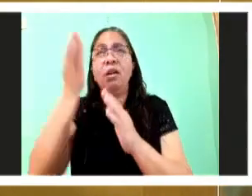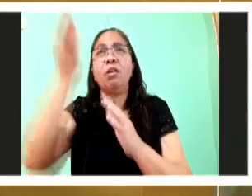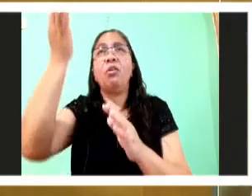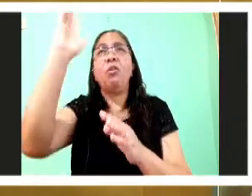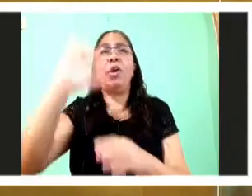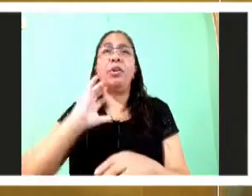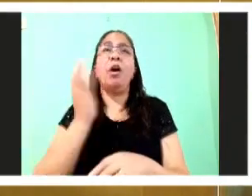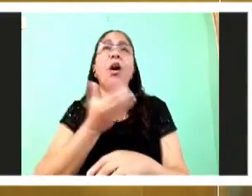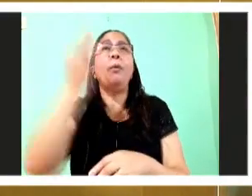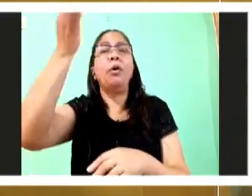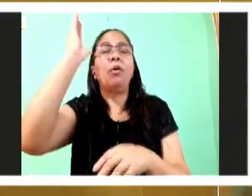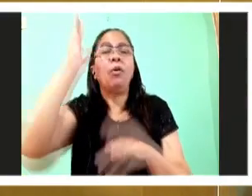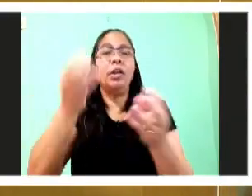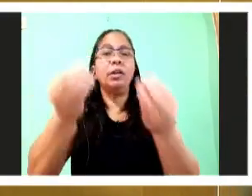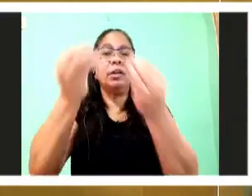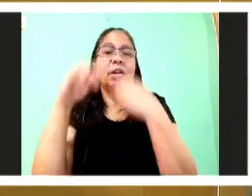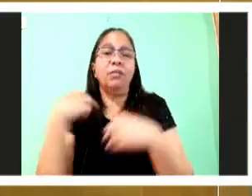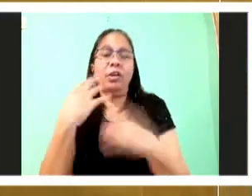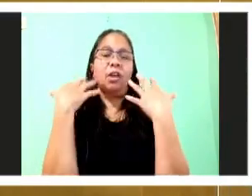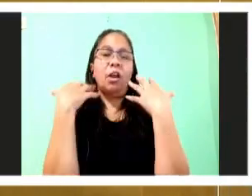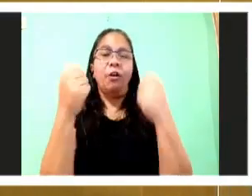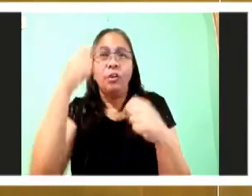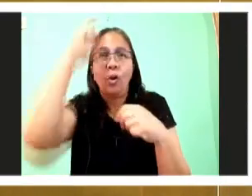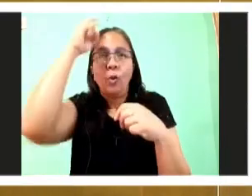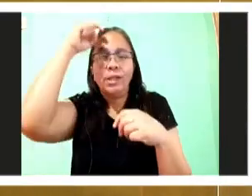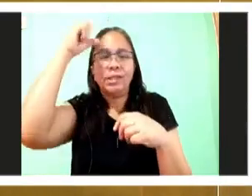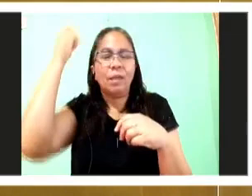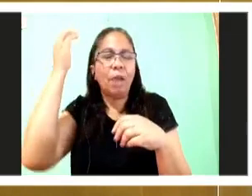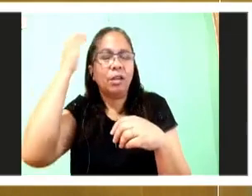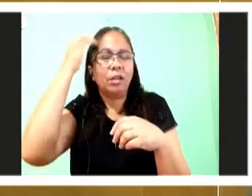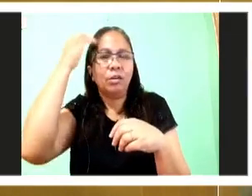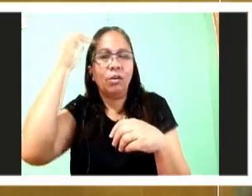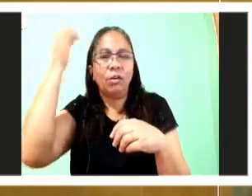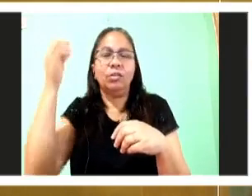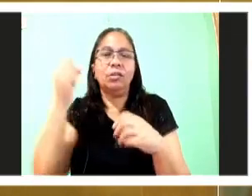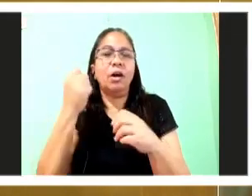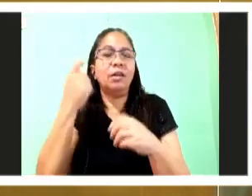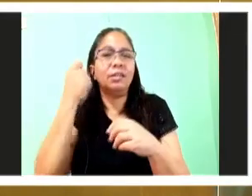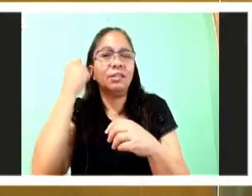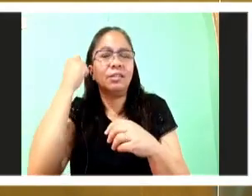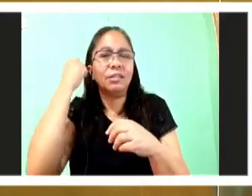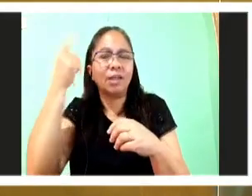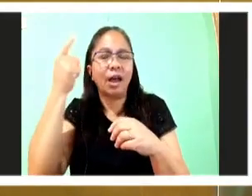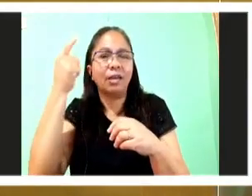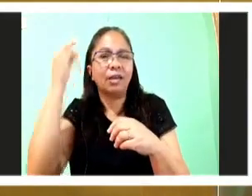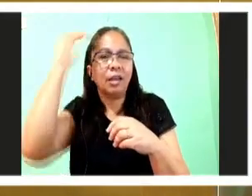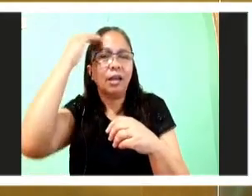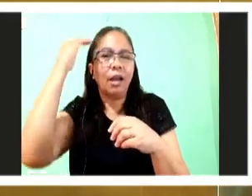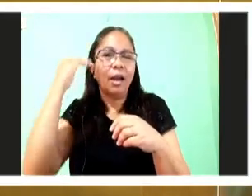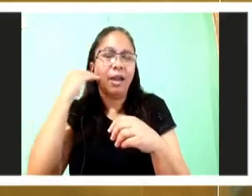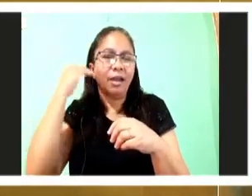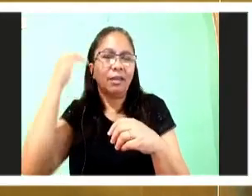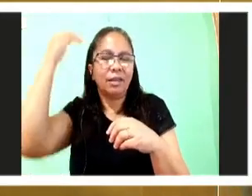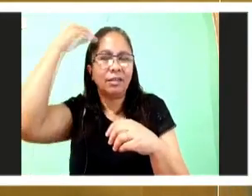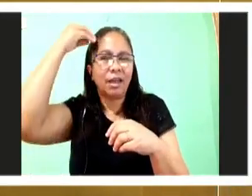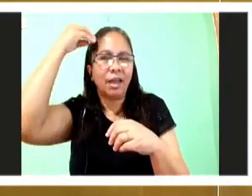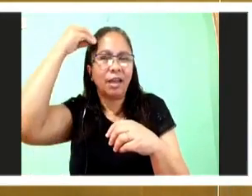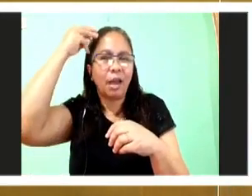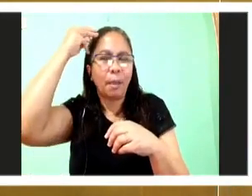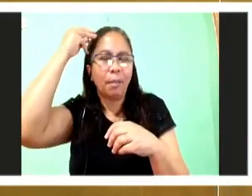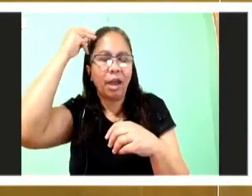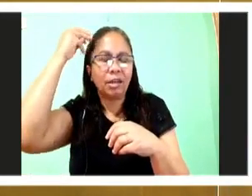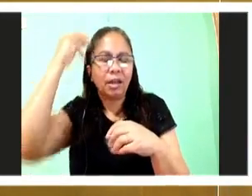us the courage, the wisdom, and the insight. Not only to understand with our head, but to yield our